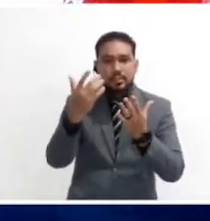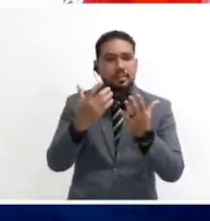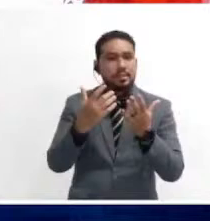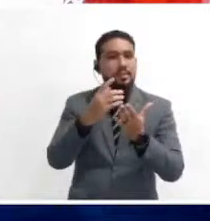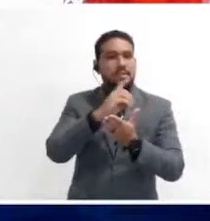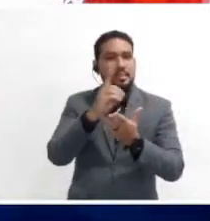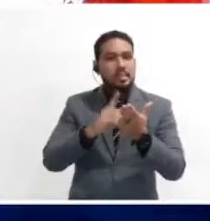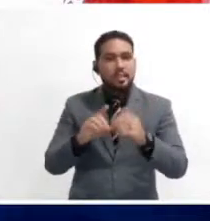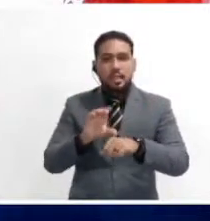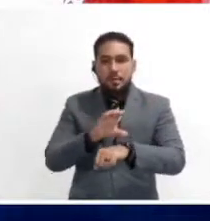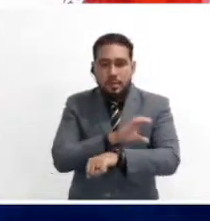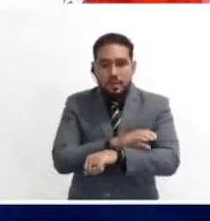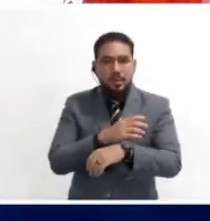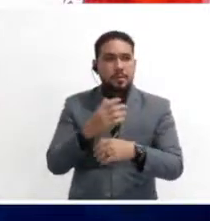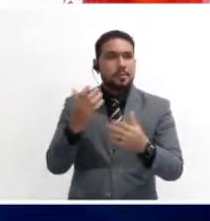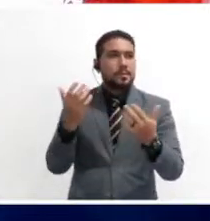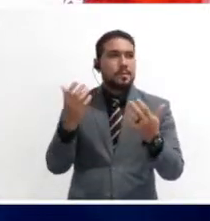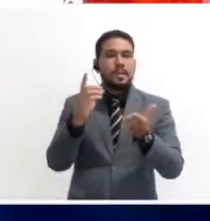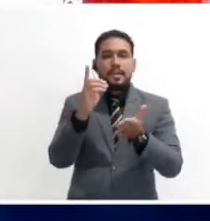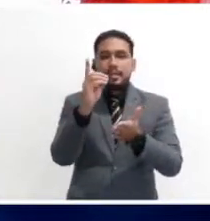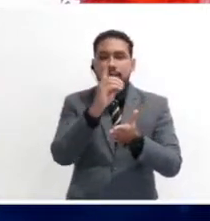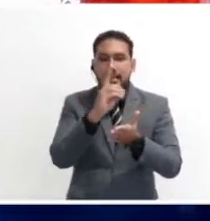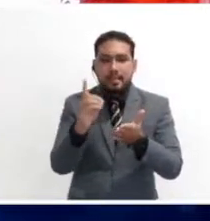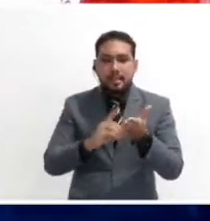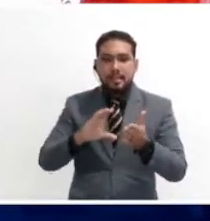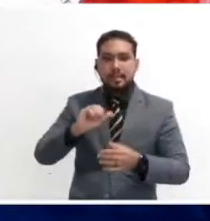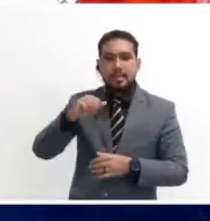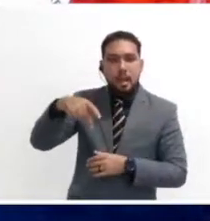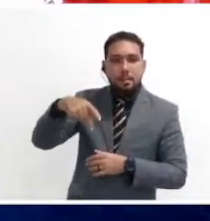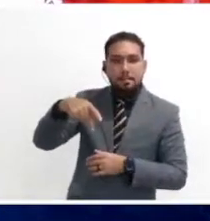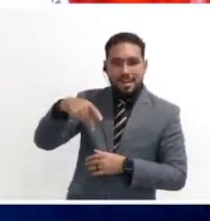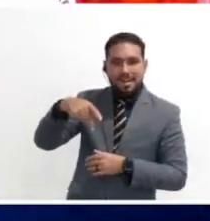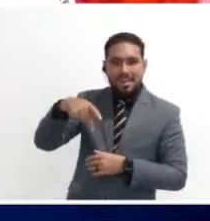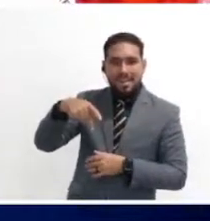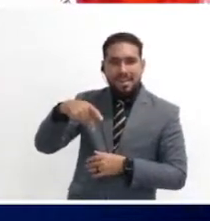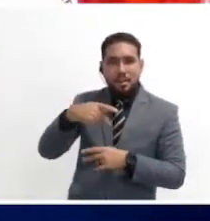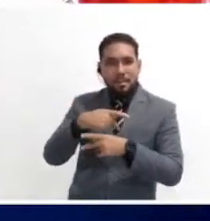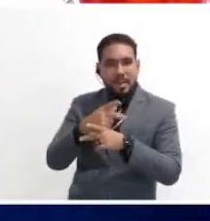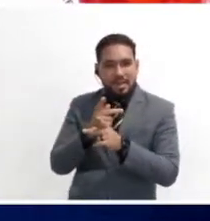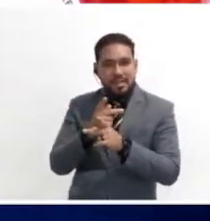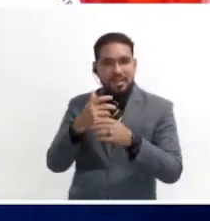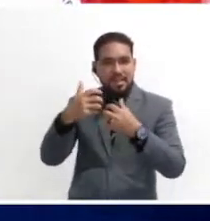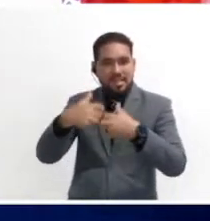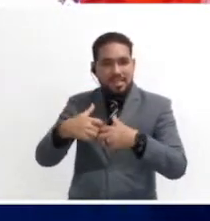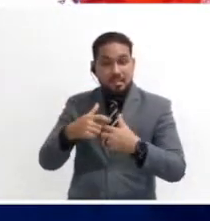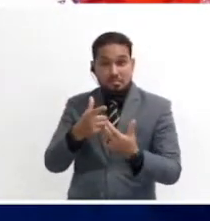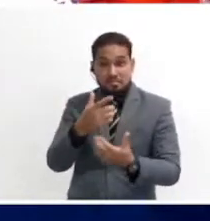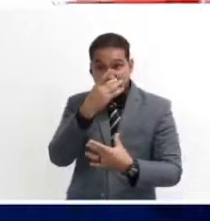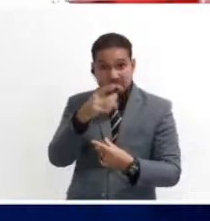Personally, I'm a mechanical engineer, which seems kind of odd, but that's how I got in.